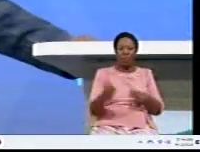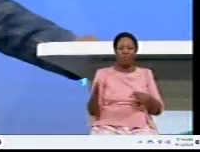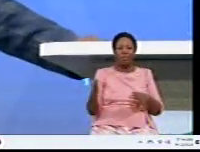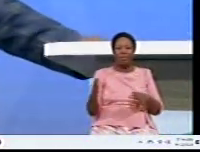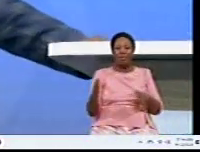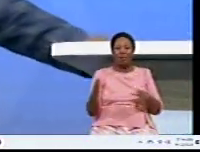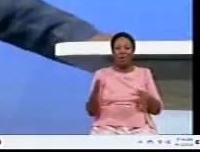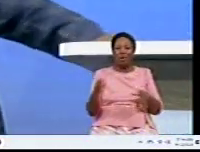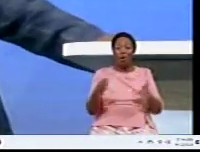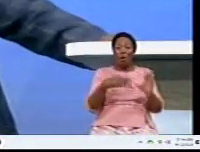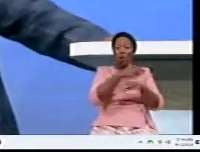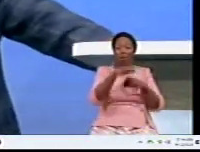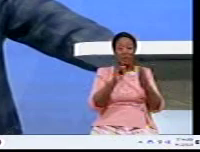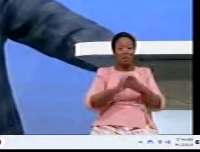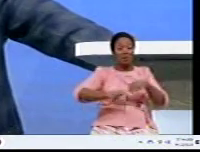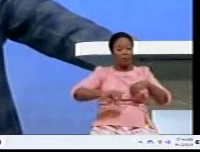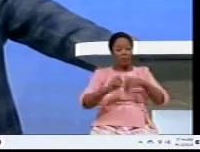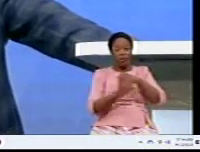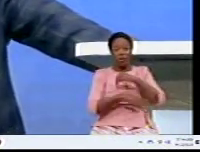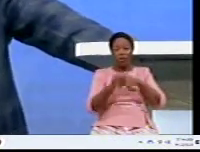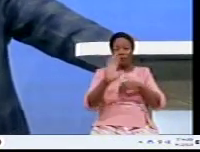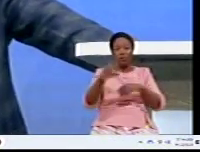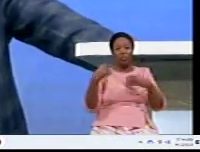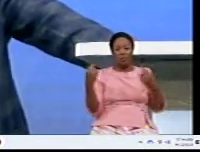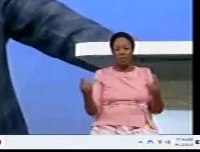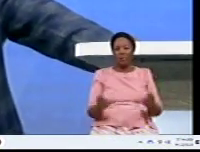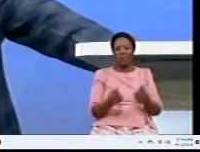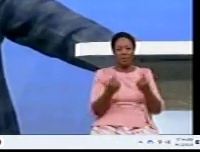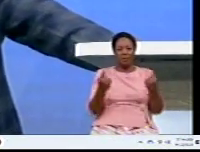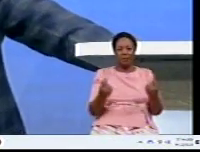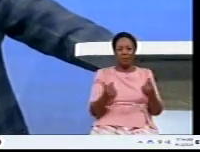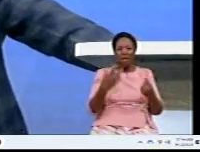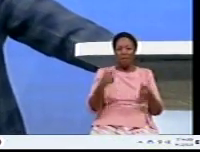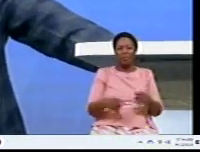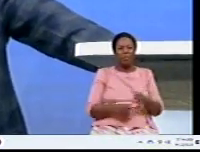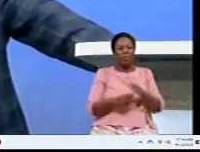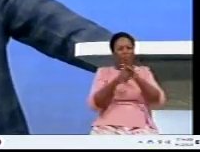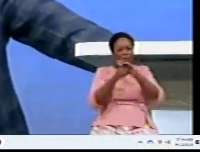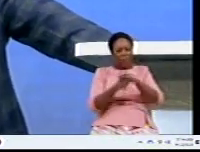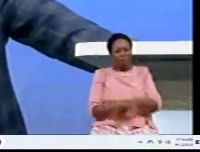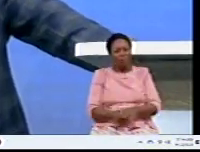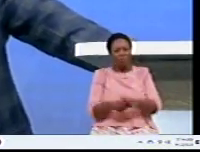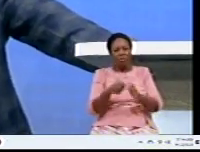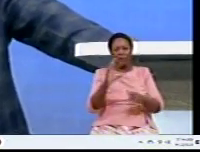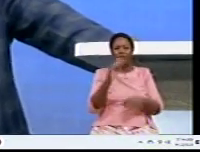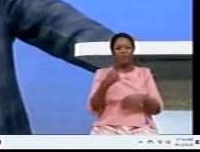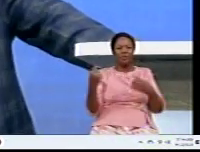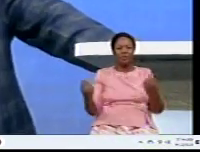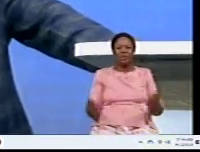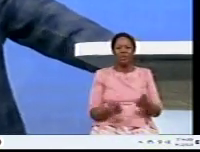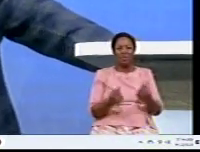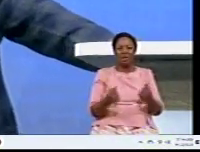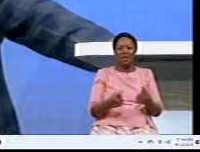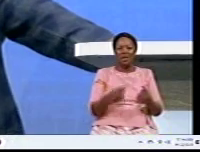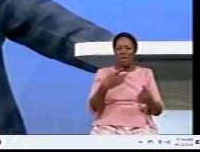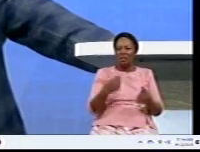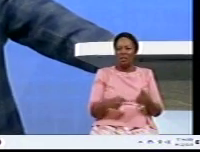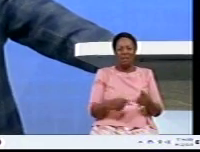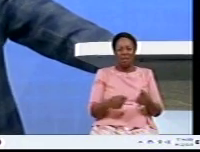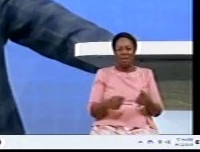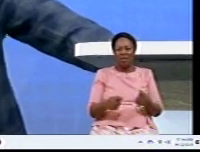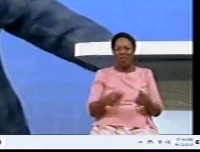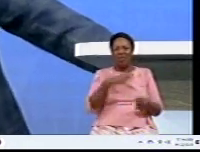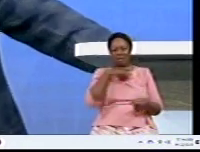that punishment of your sin, the pressure of your sin, the pollution of